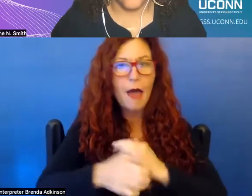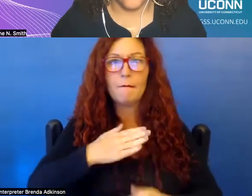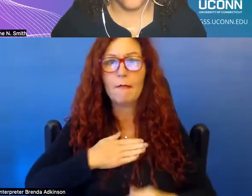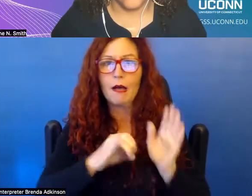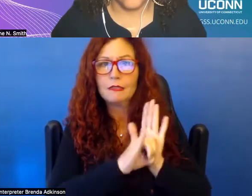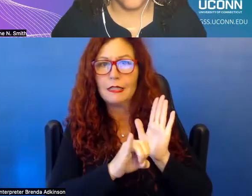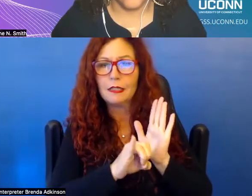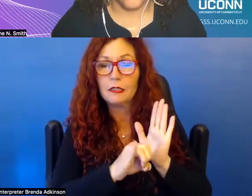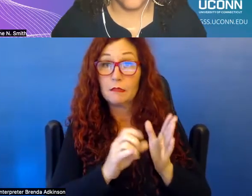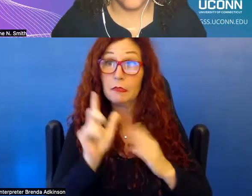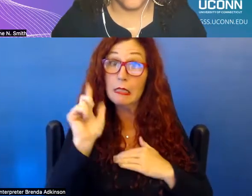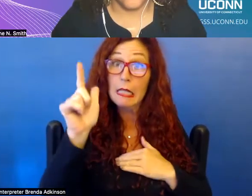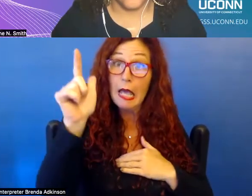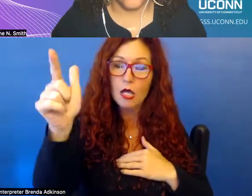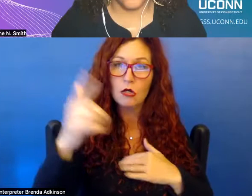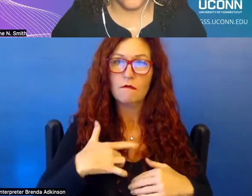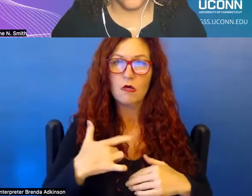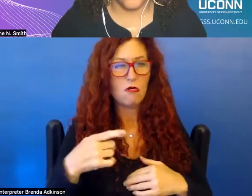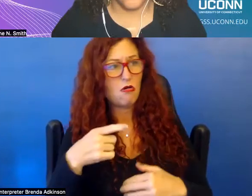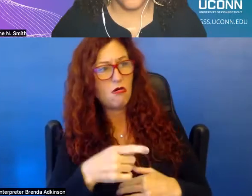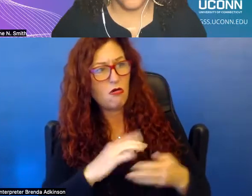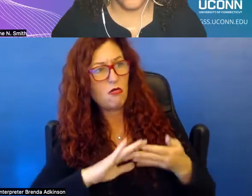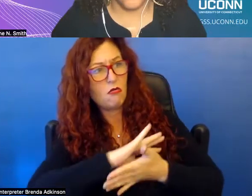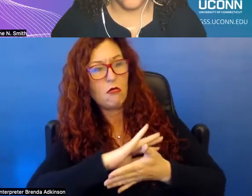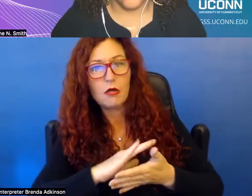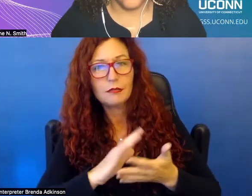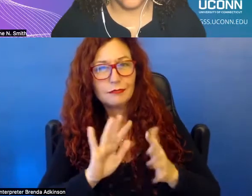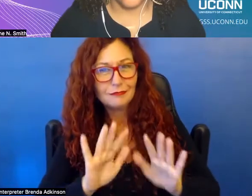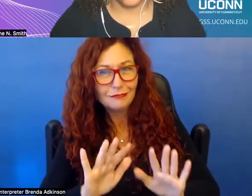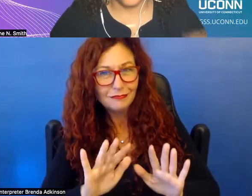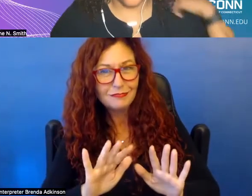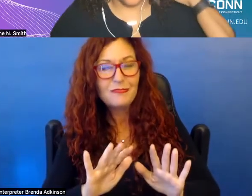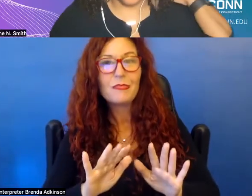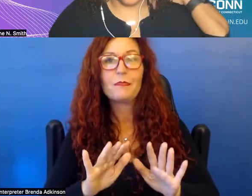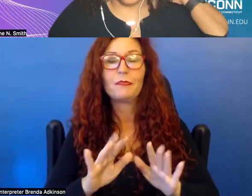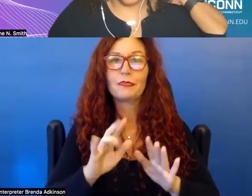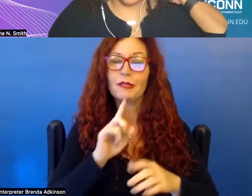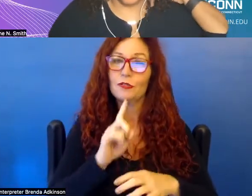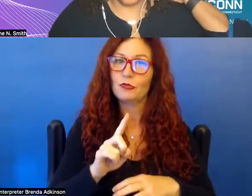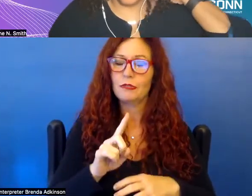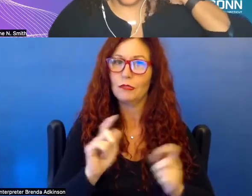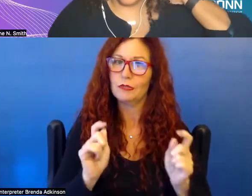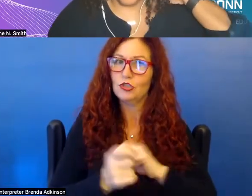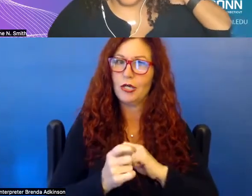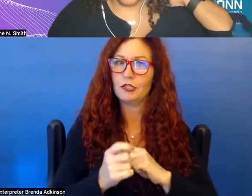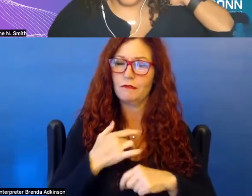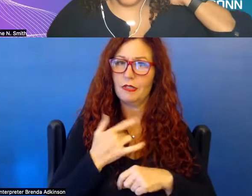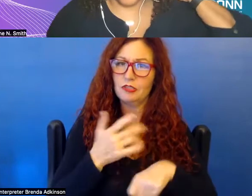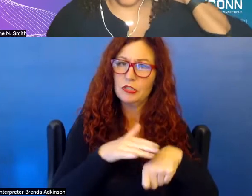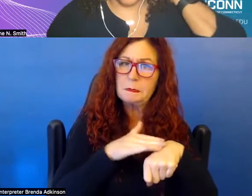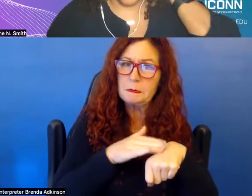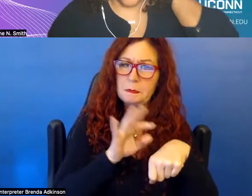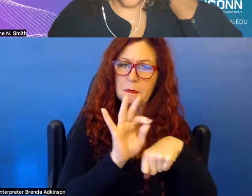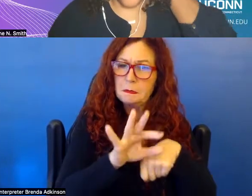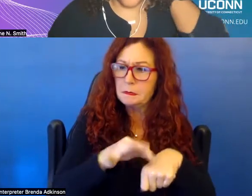against me, which is more the reason why I started like spelling out my whole kind of sexual violence experience around having